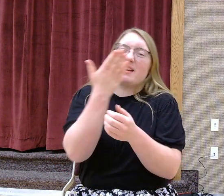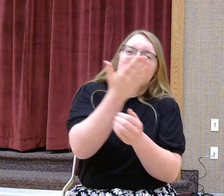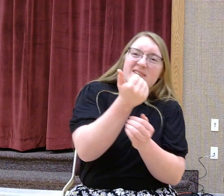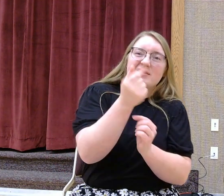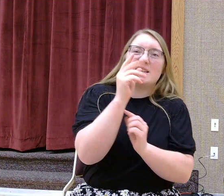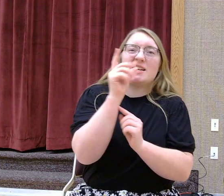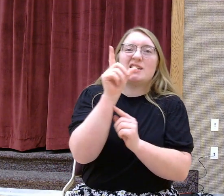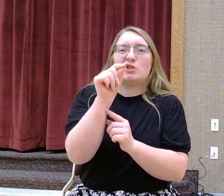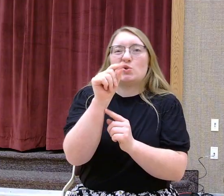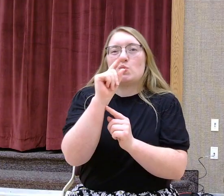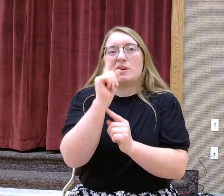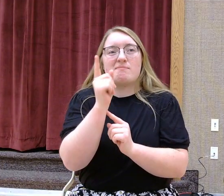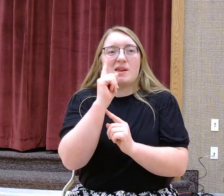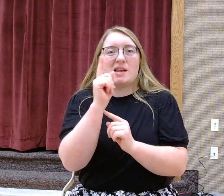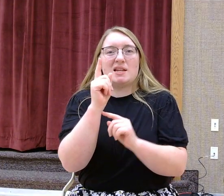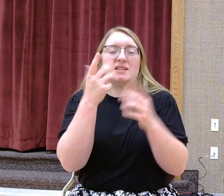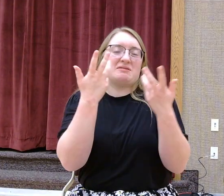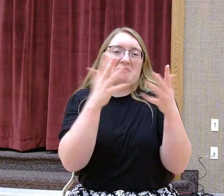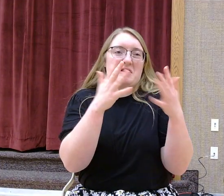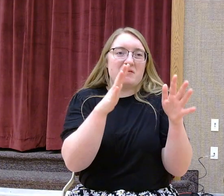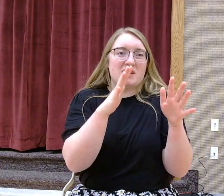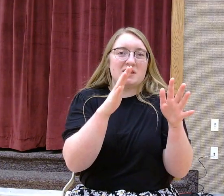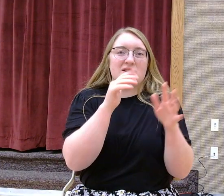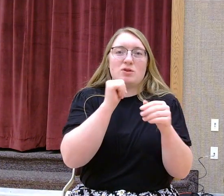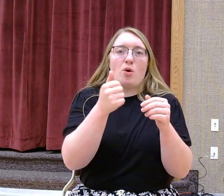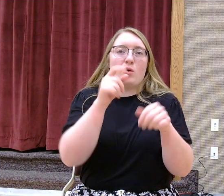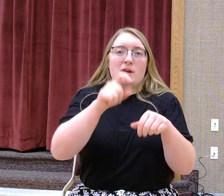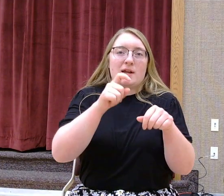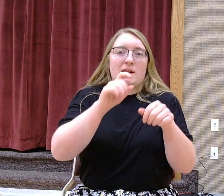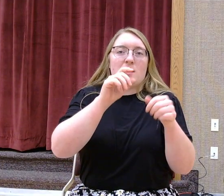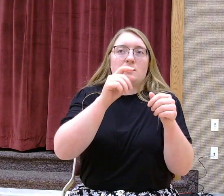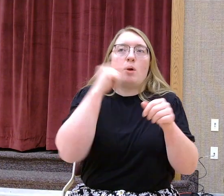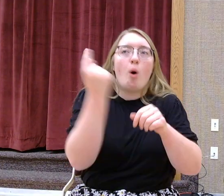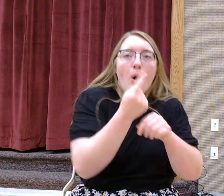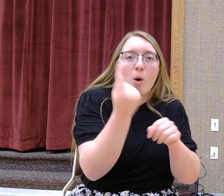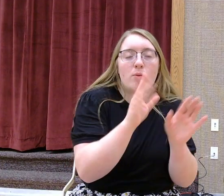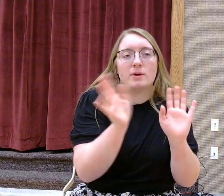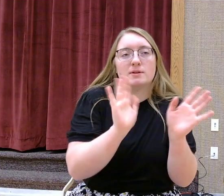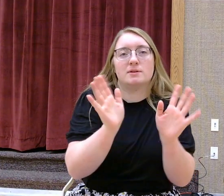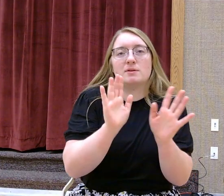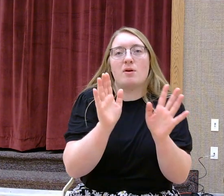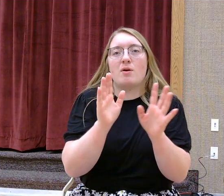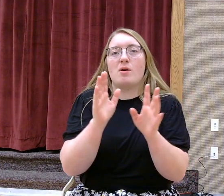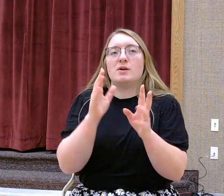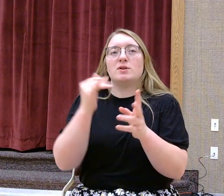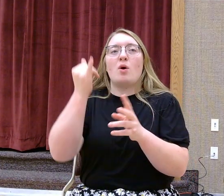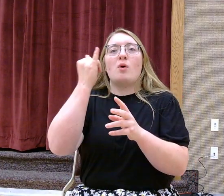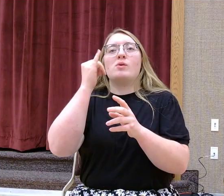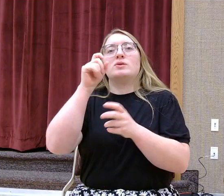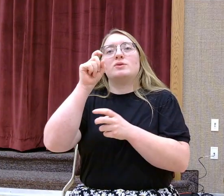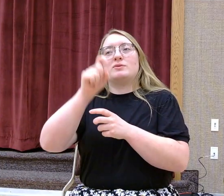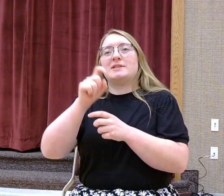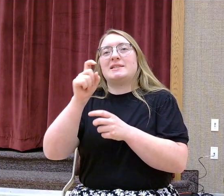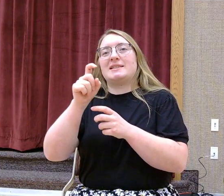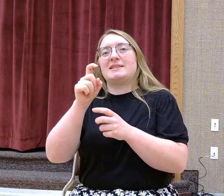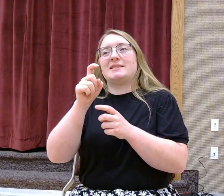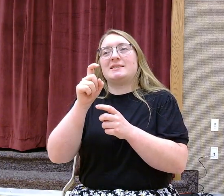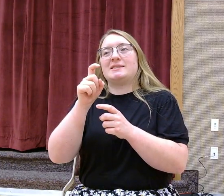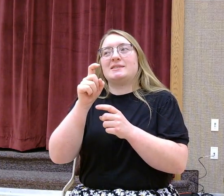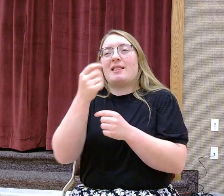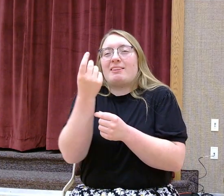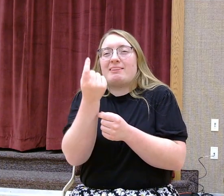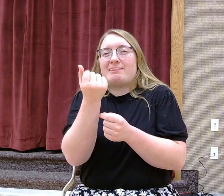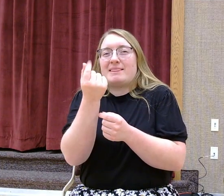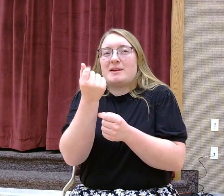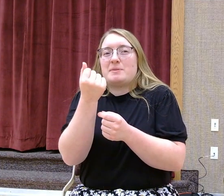say ice, anytime I'm talking ice, I mean it's got to get cold, right? It's got to sting a little bit. You can't do 4 towels and then the bag of ice on top of the